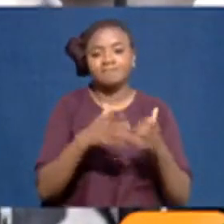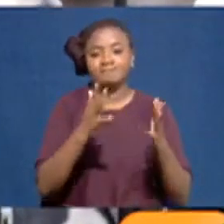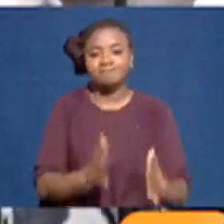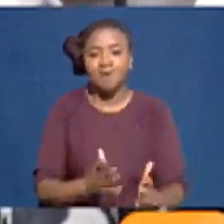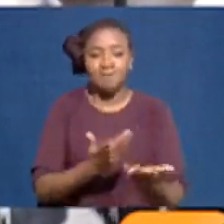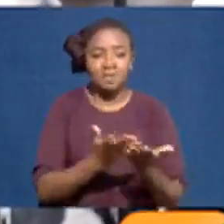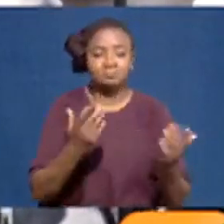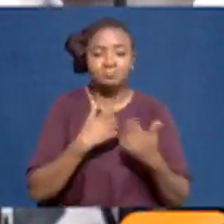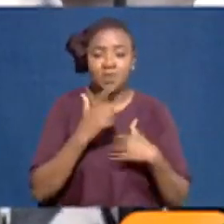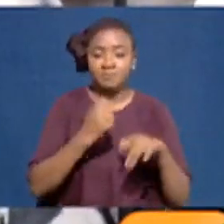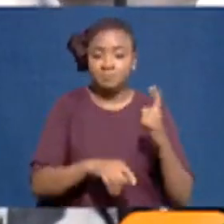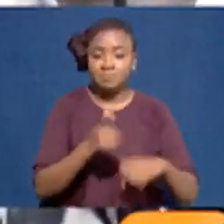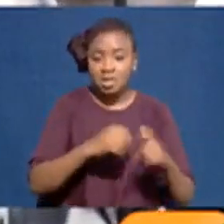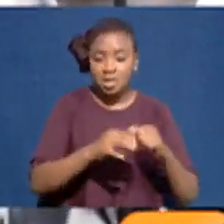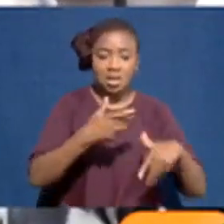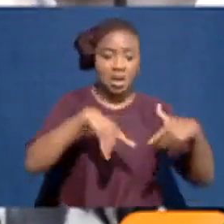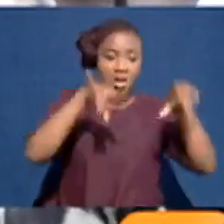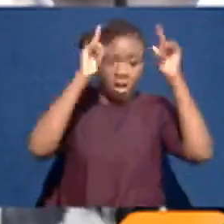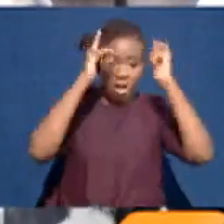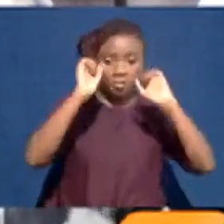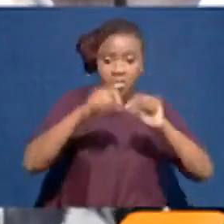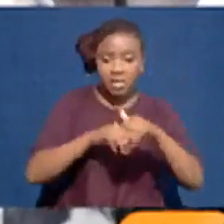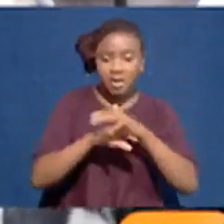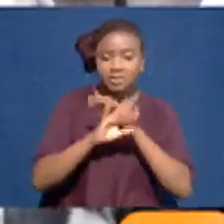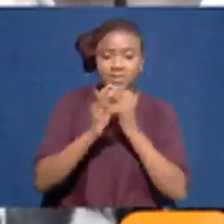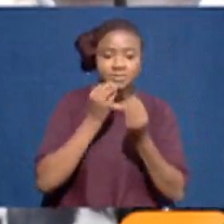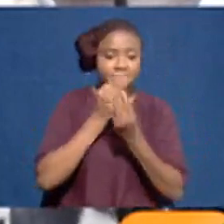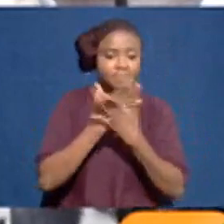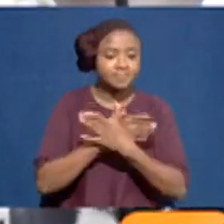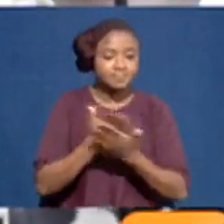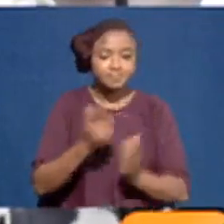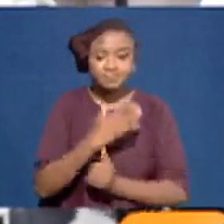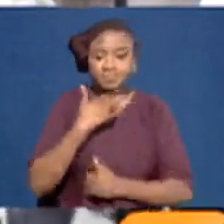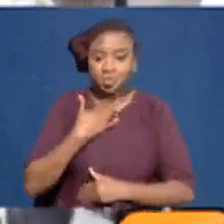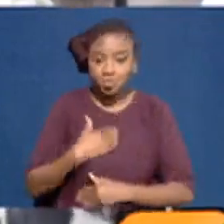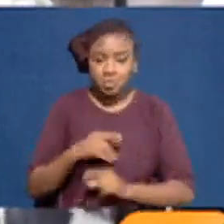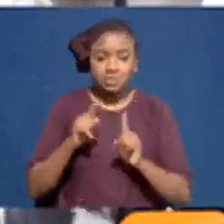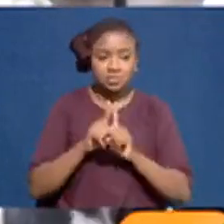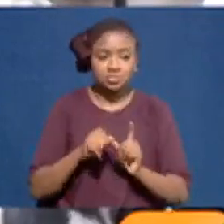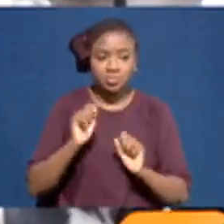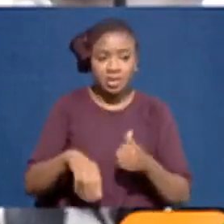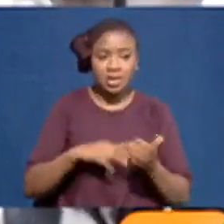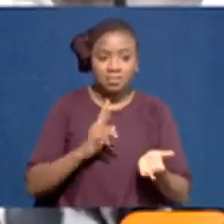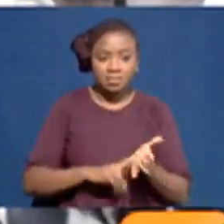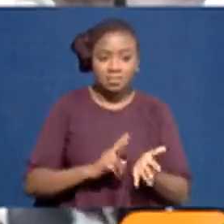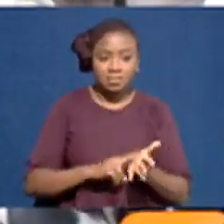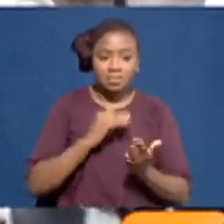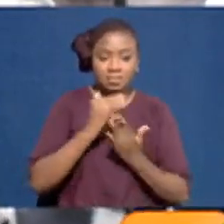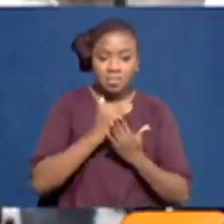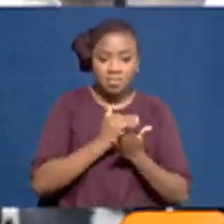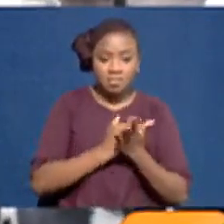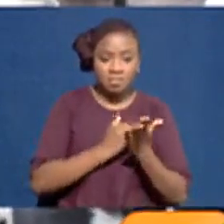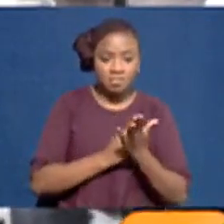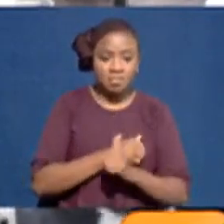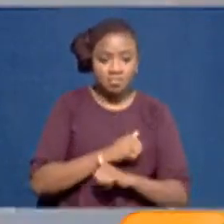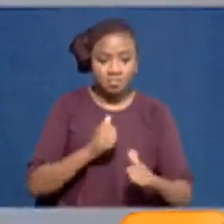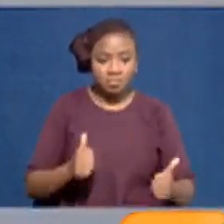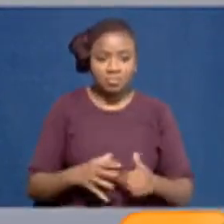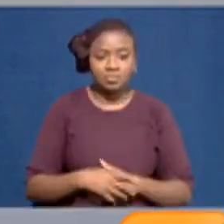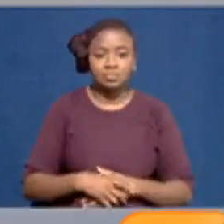can be able to, farmers can be able to access information from. They can be able to record keep their dairy